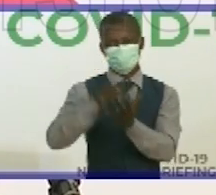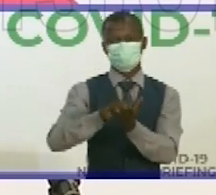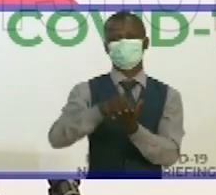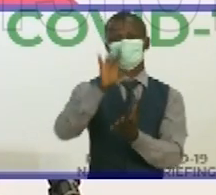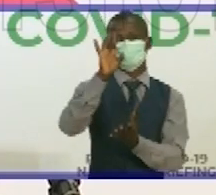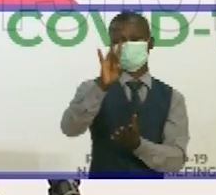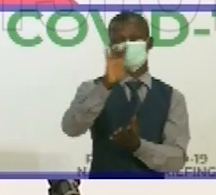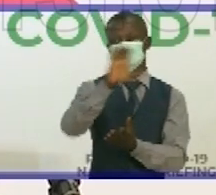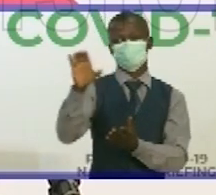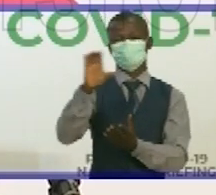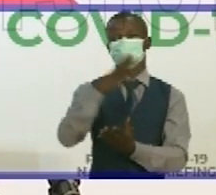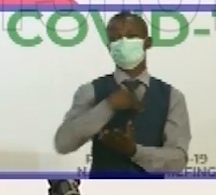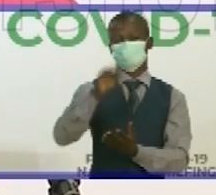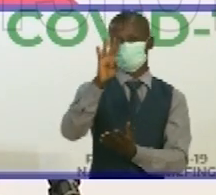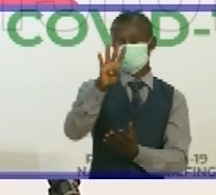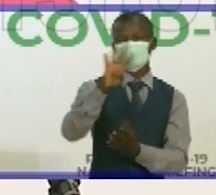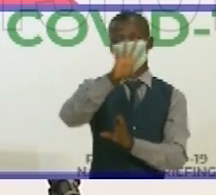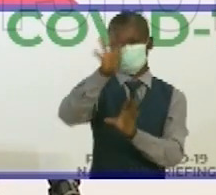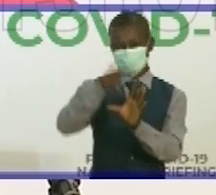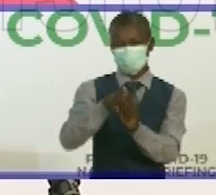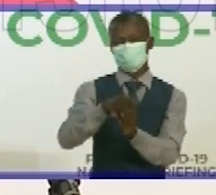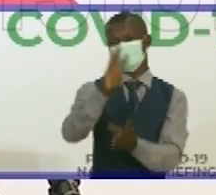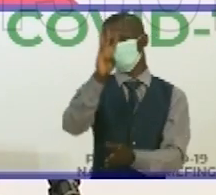773,804, including